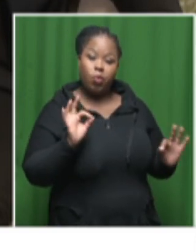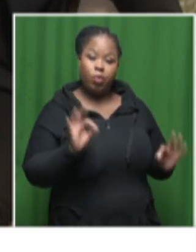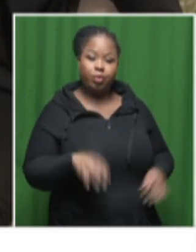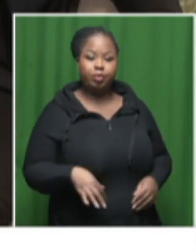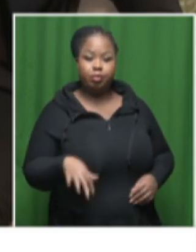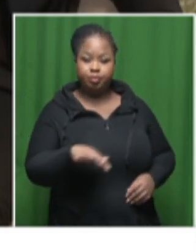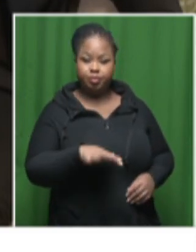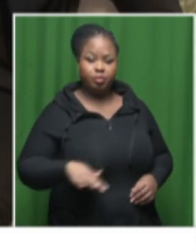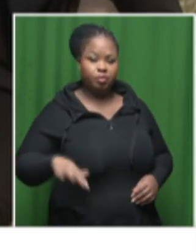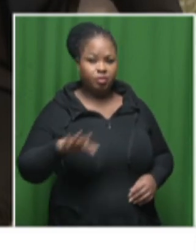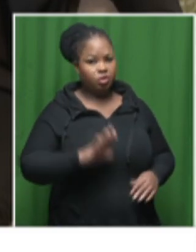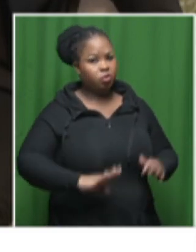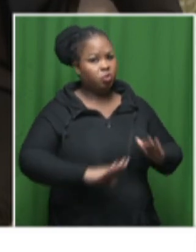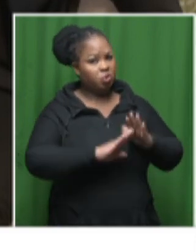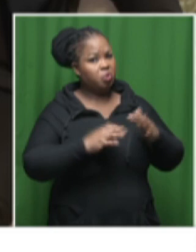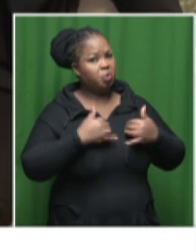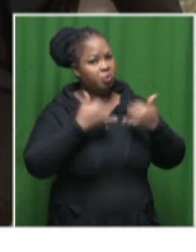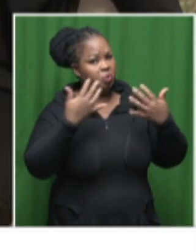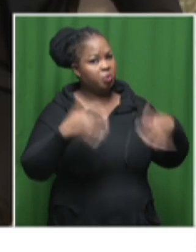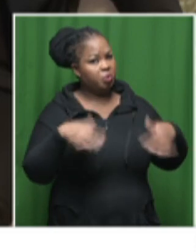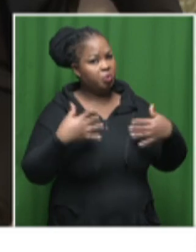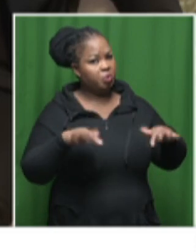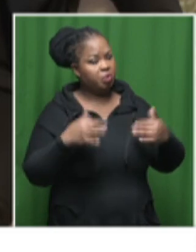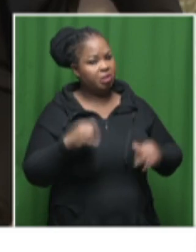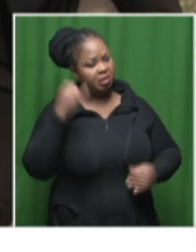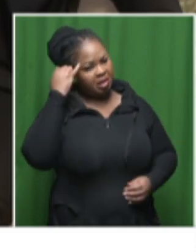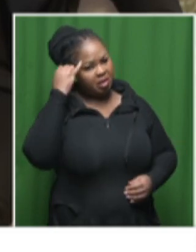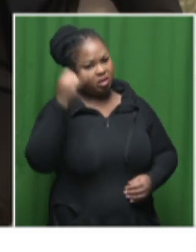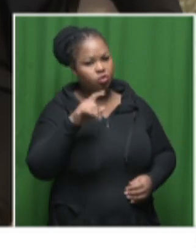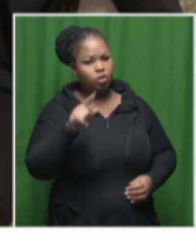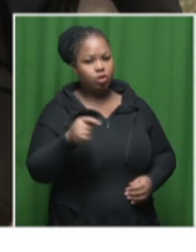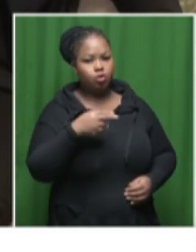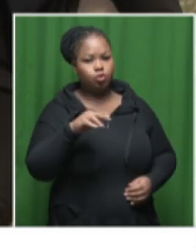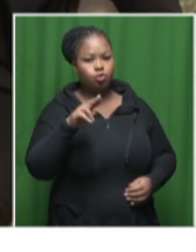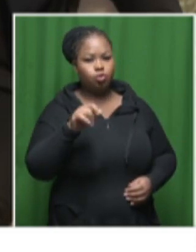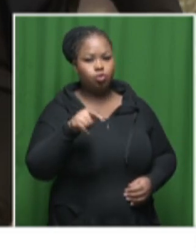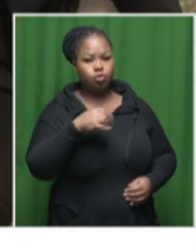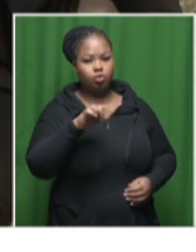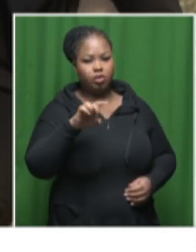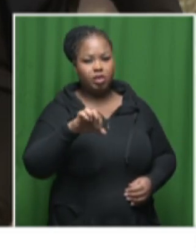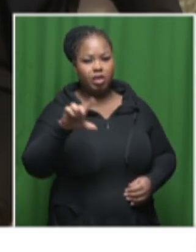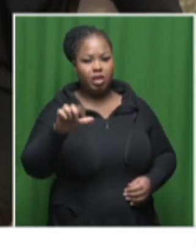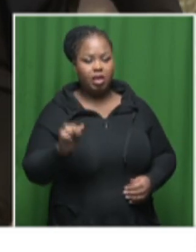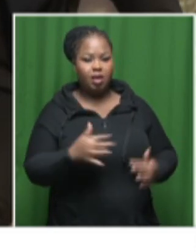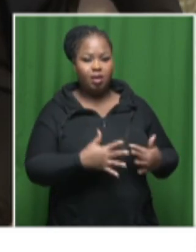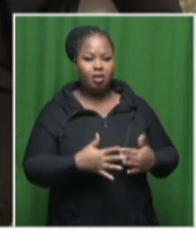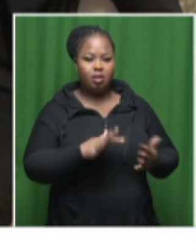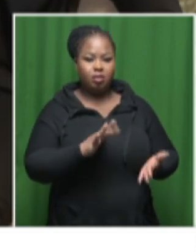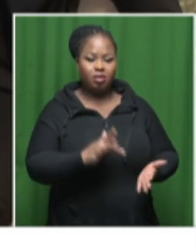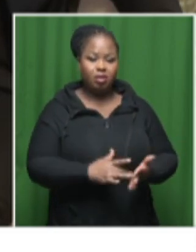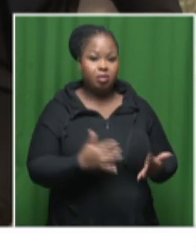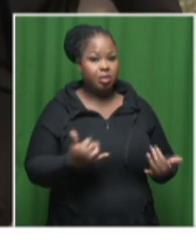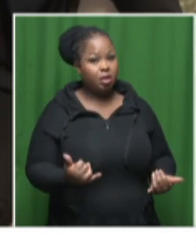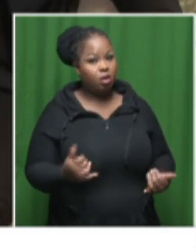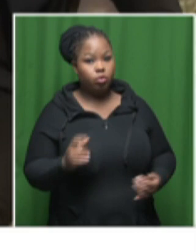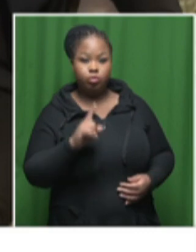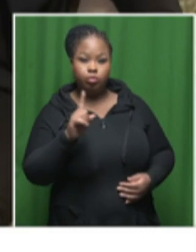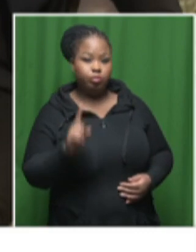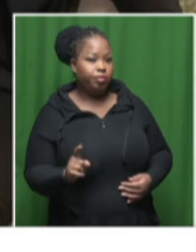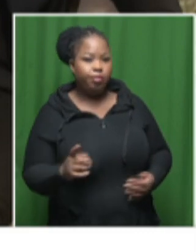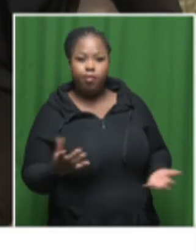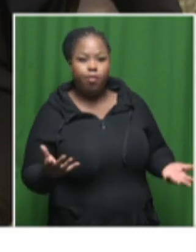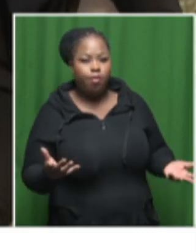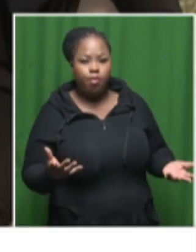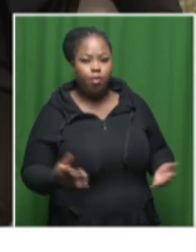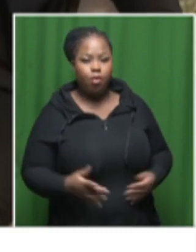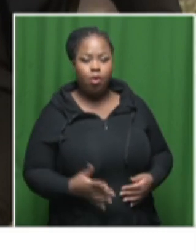fabulous facility. This is an award-winning initiative with these Thuthuzela care centres. And the question is, of course,